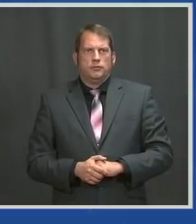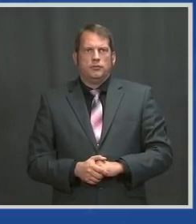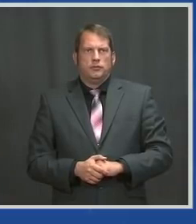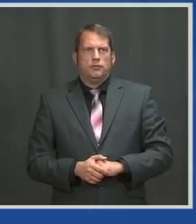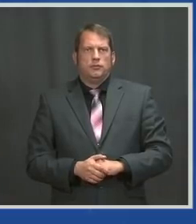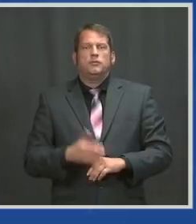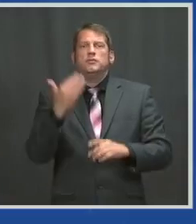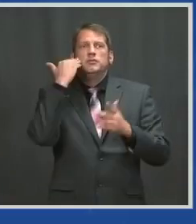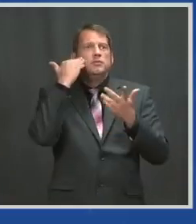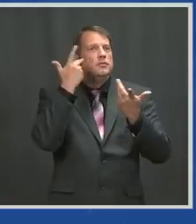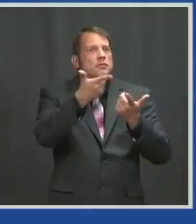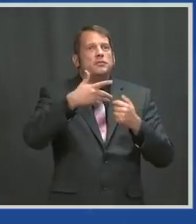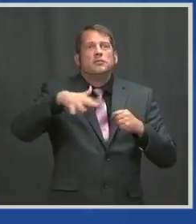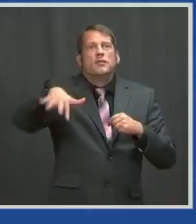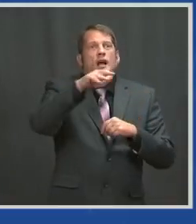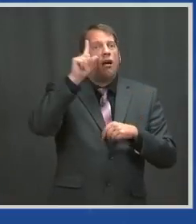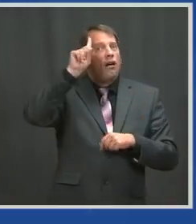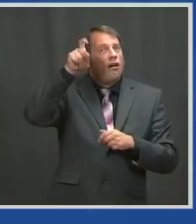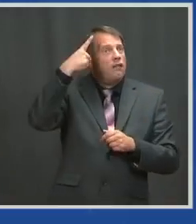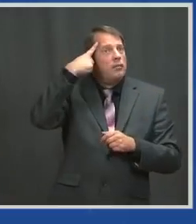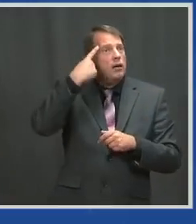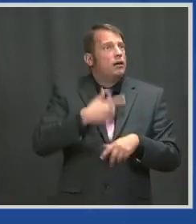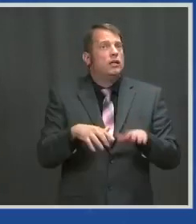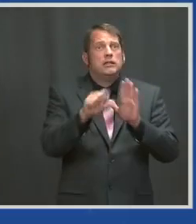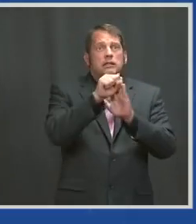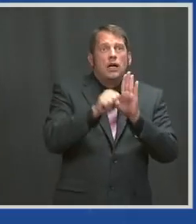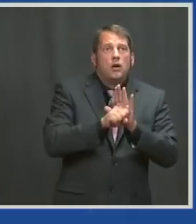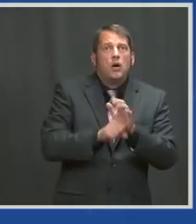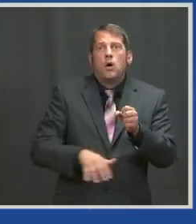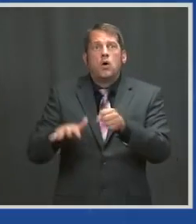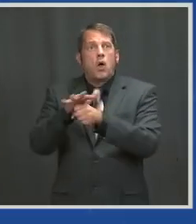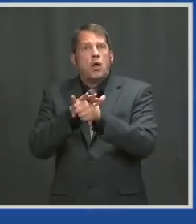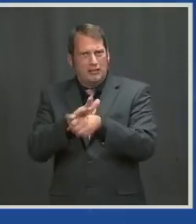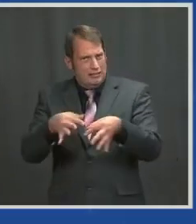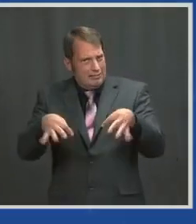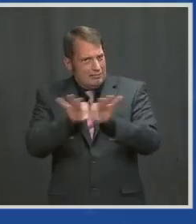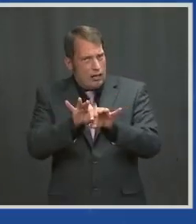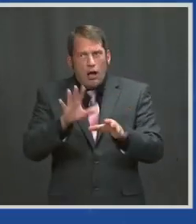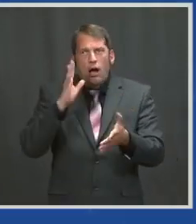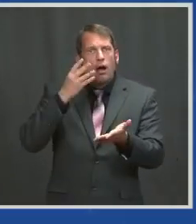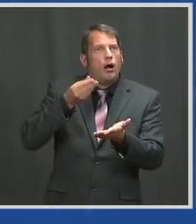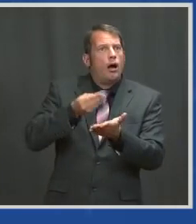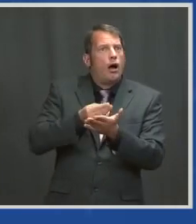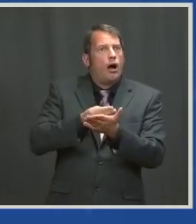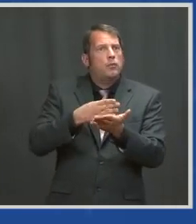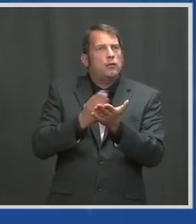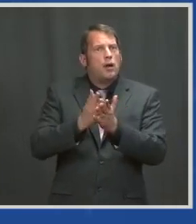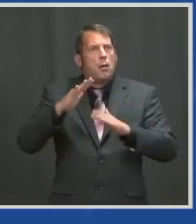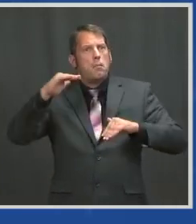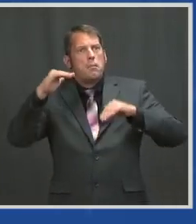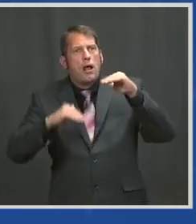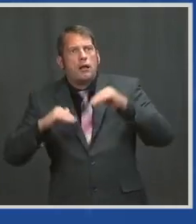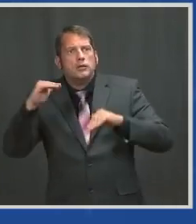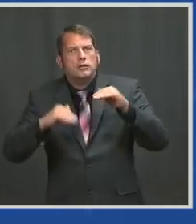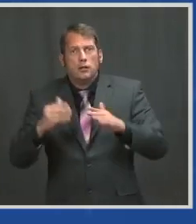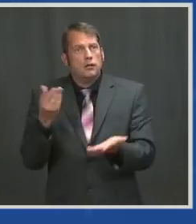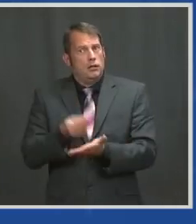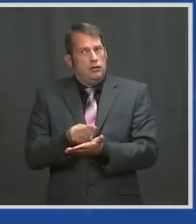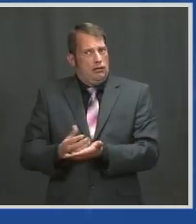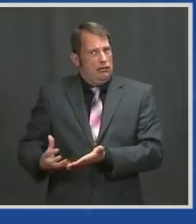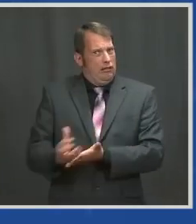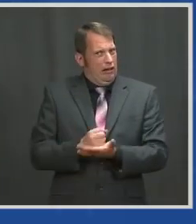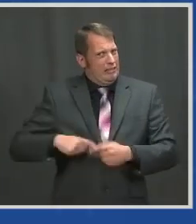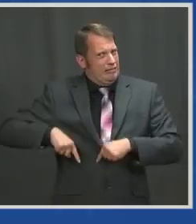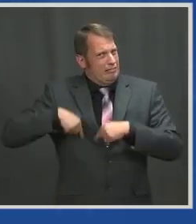their budgets. As a consequence of this pandemic, revenues are way down in cities and states. State and local governments had